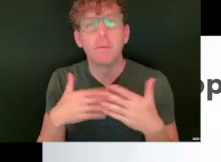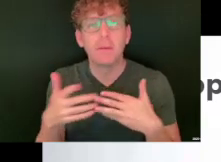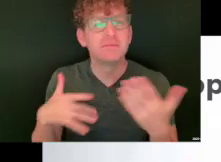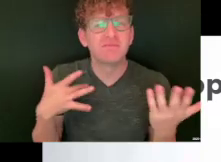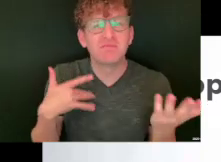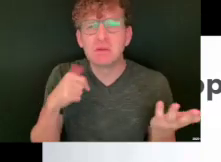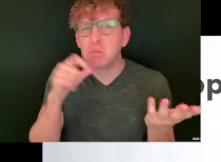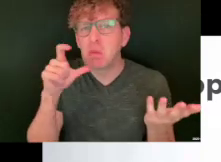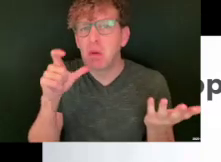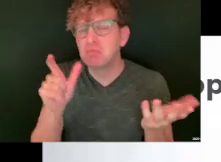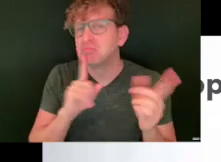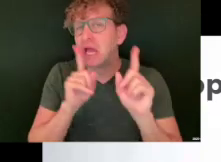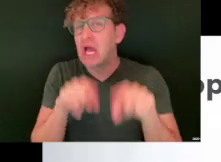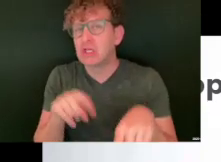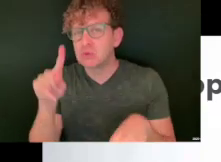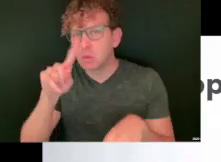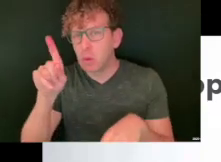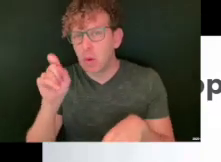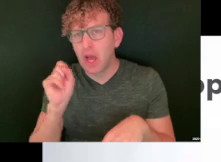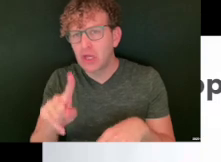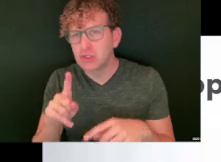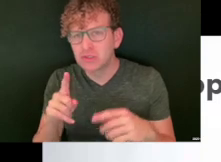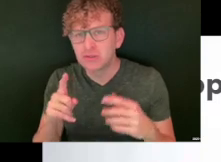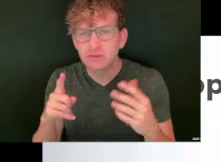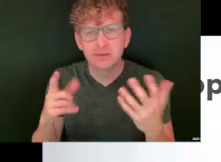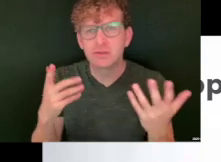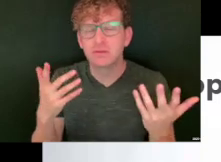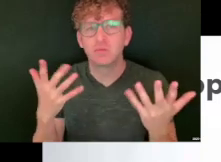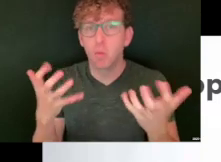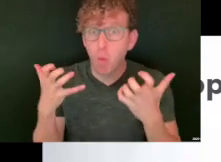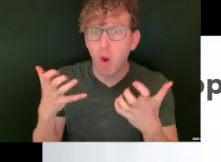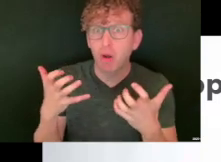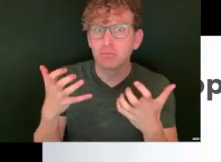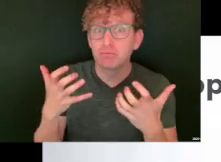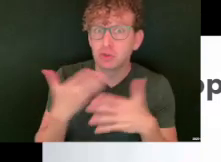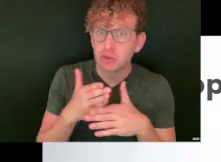are, I support this, I don't support this.